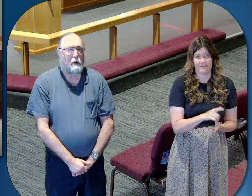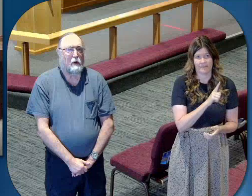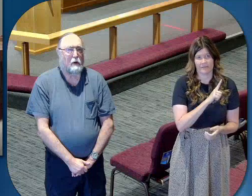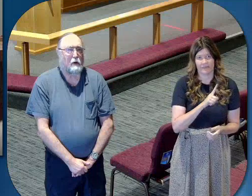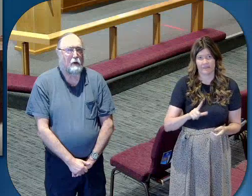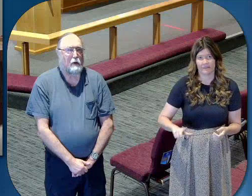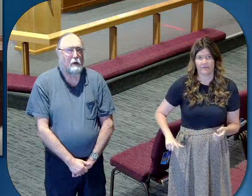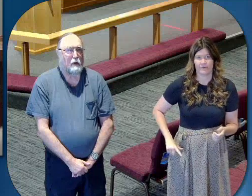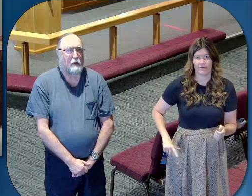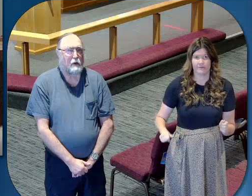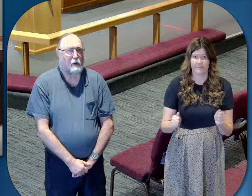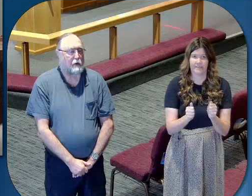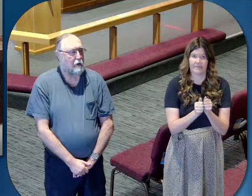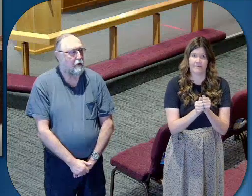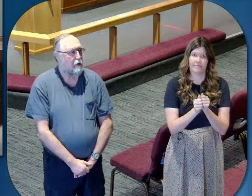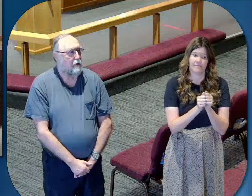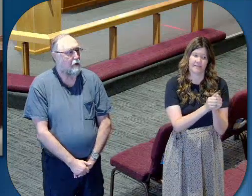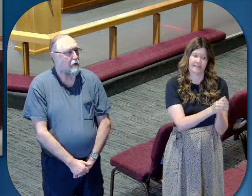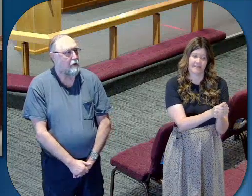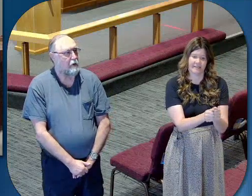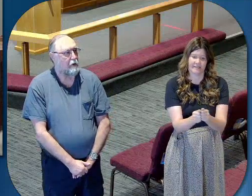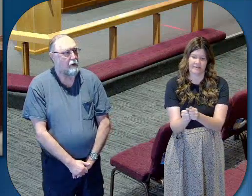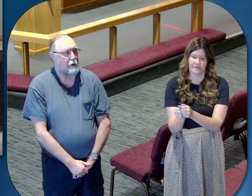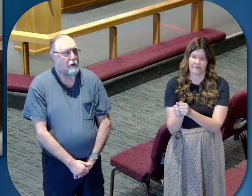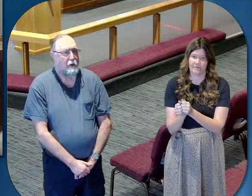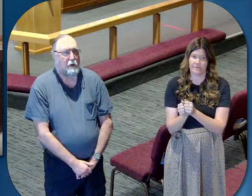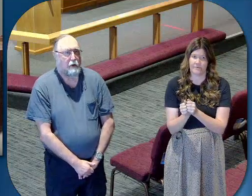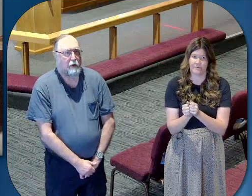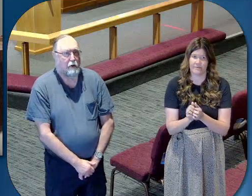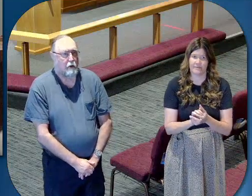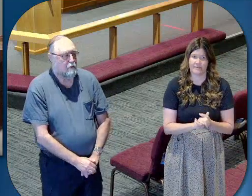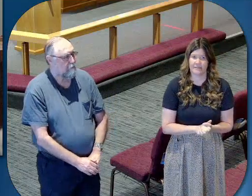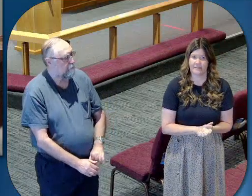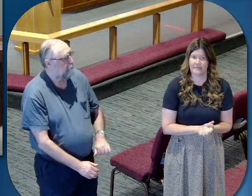The Lord be with you,